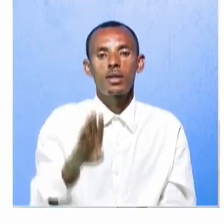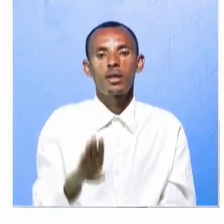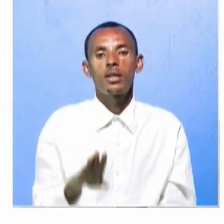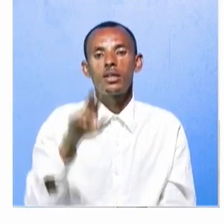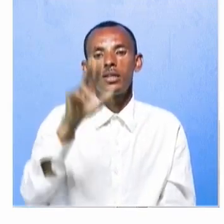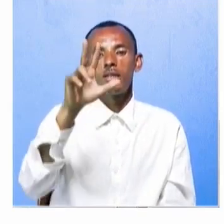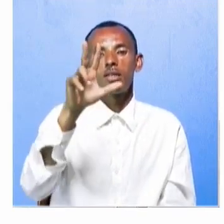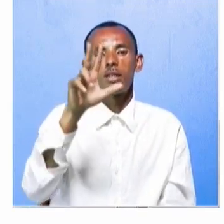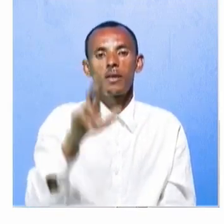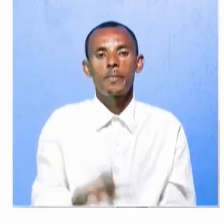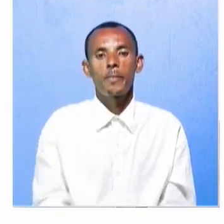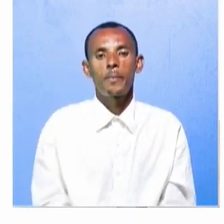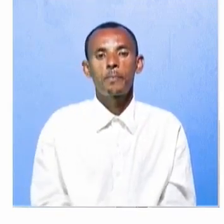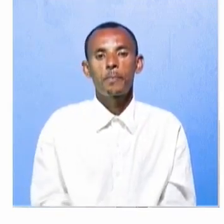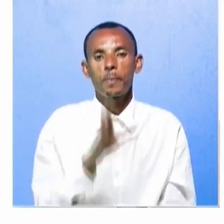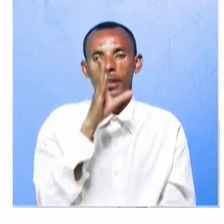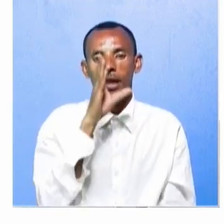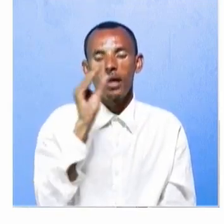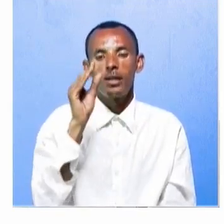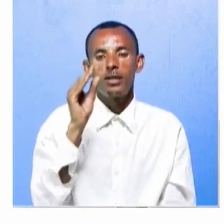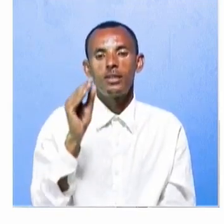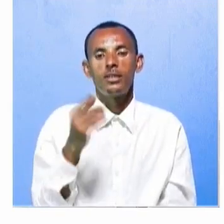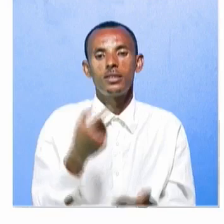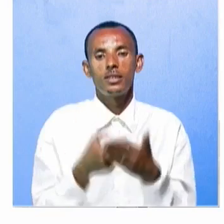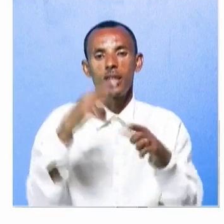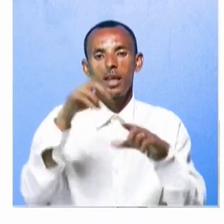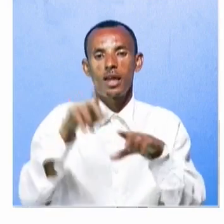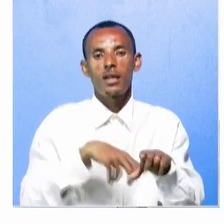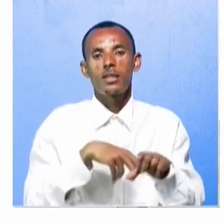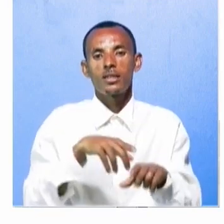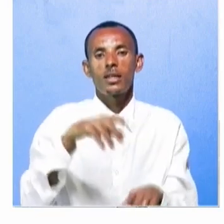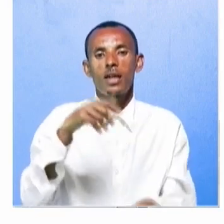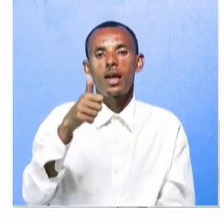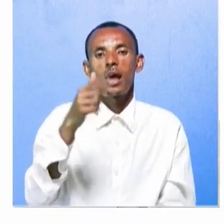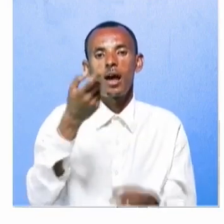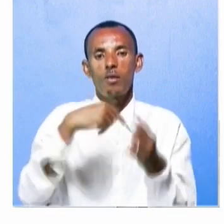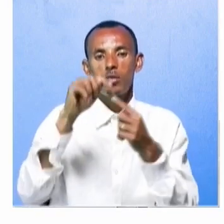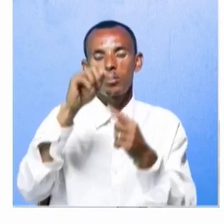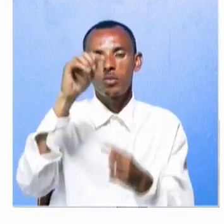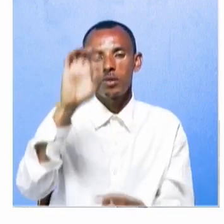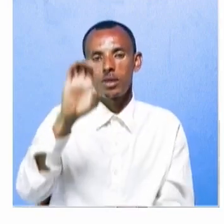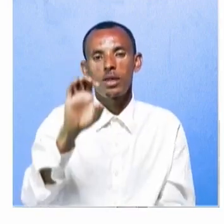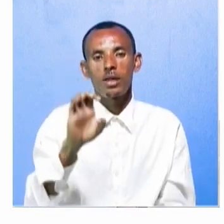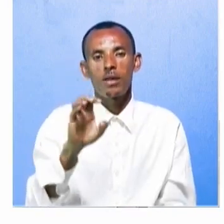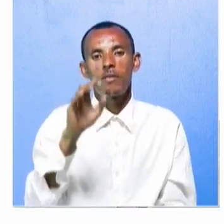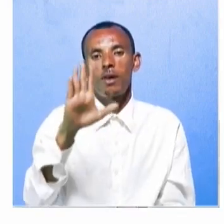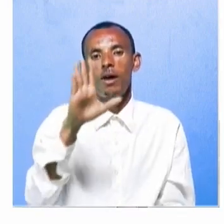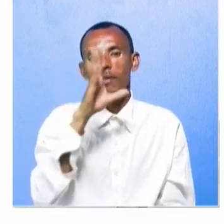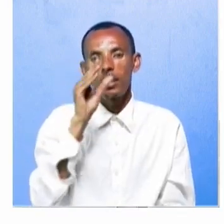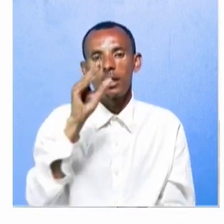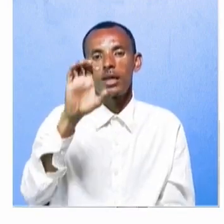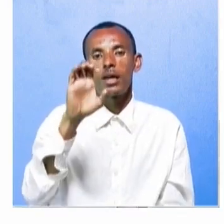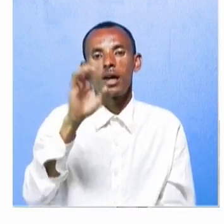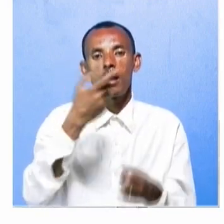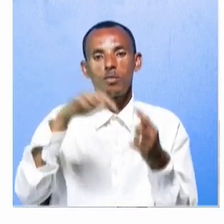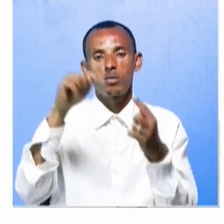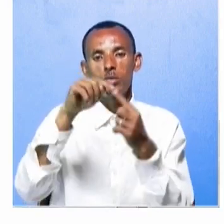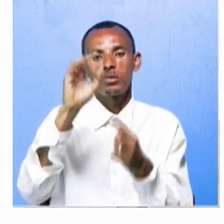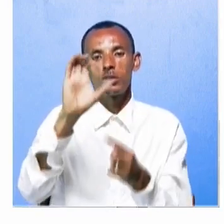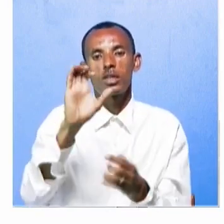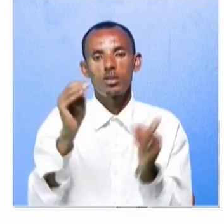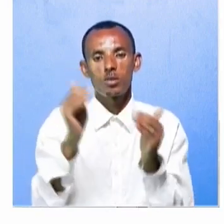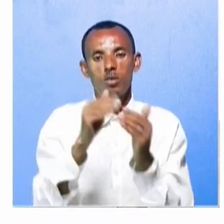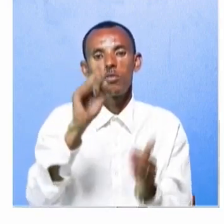3. And assume this length is A up to A is 5 and E up to C is